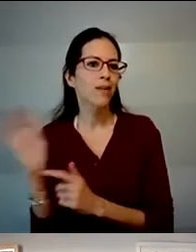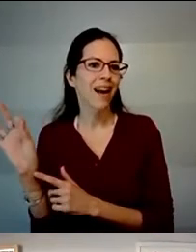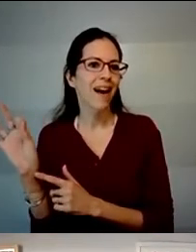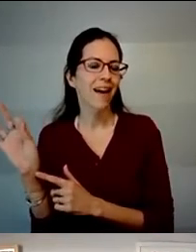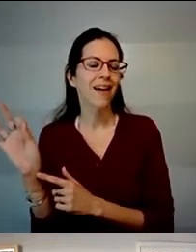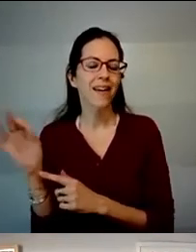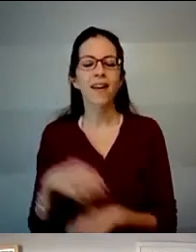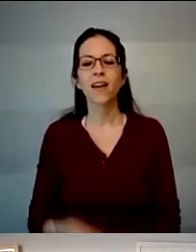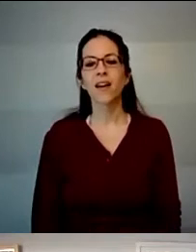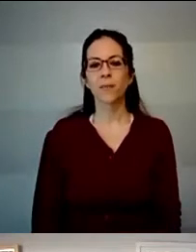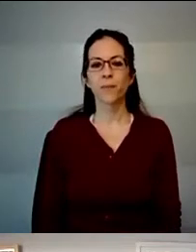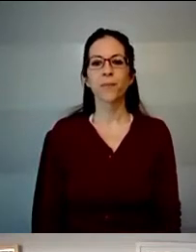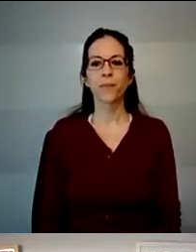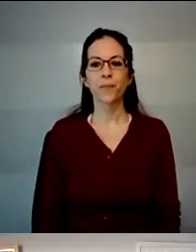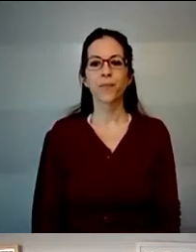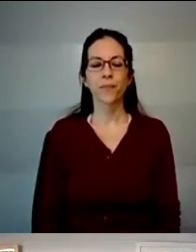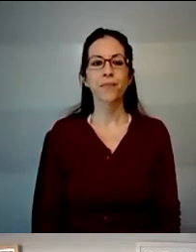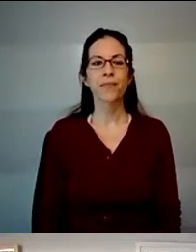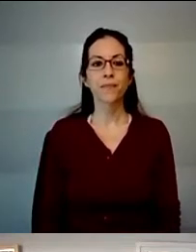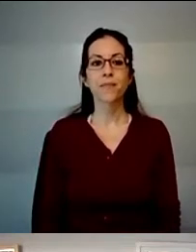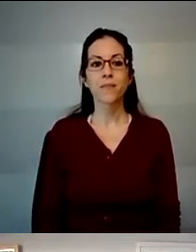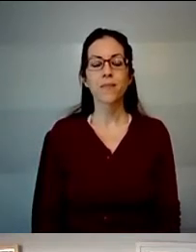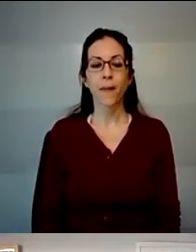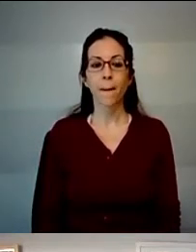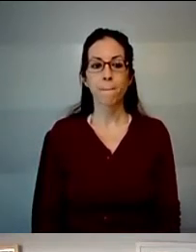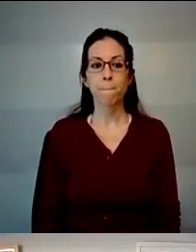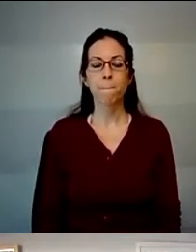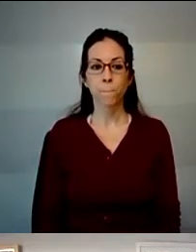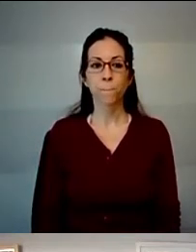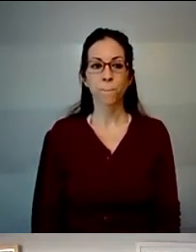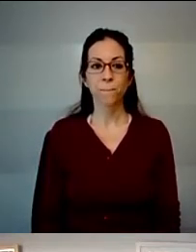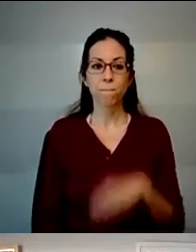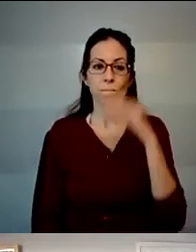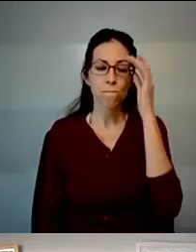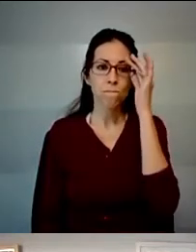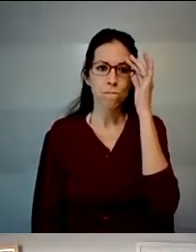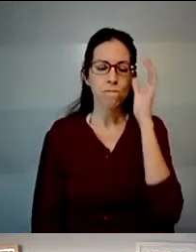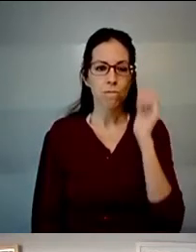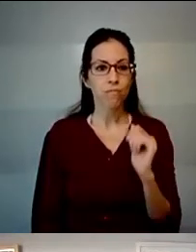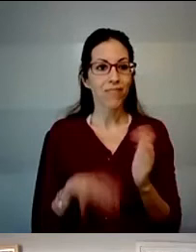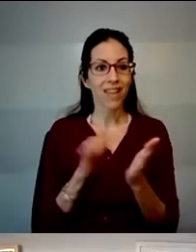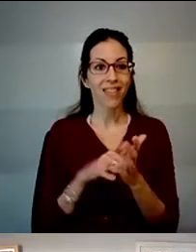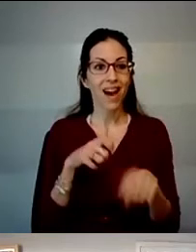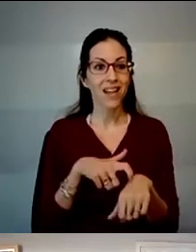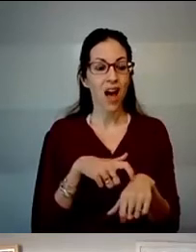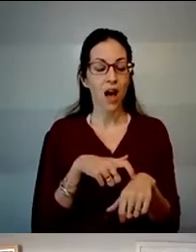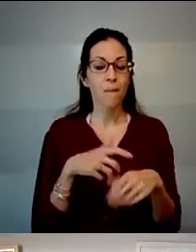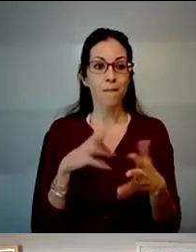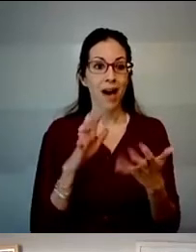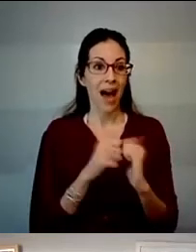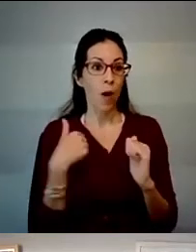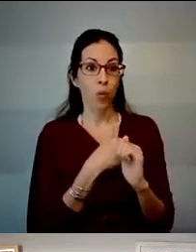2009, where it really was our individual donors that sustained us, that sustained the